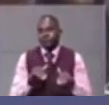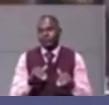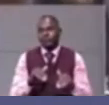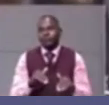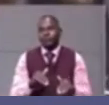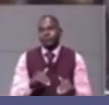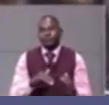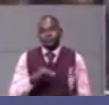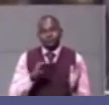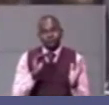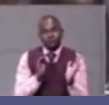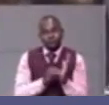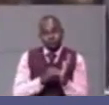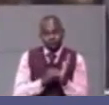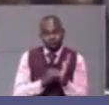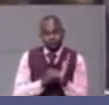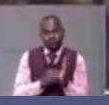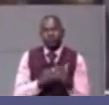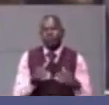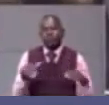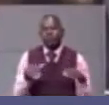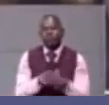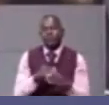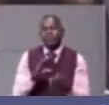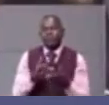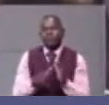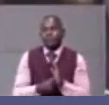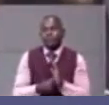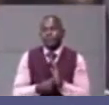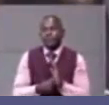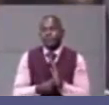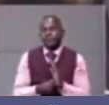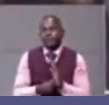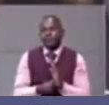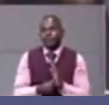I have taken note of the members concerned.